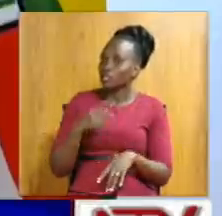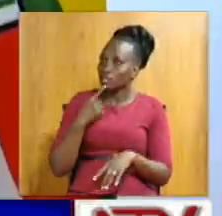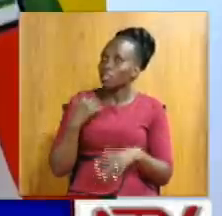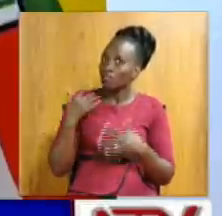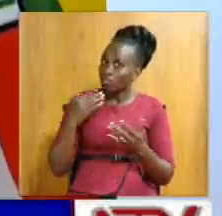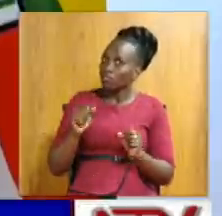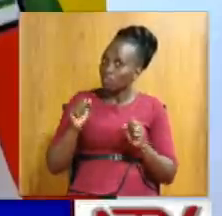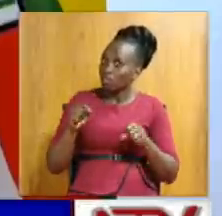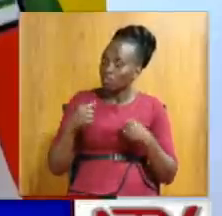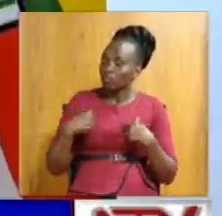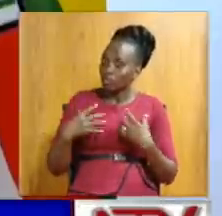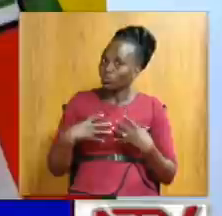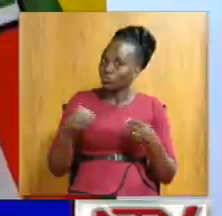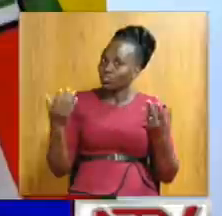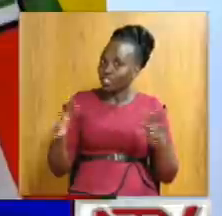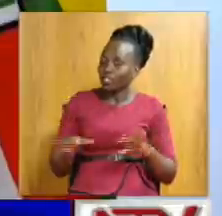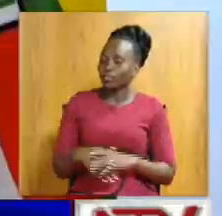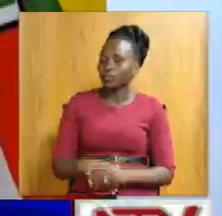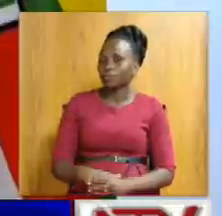been cured.